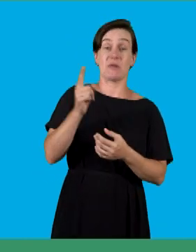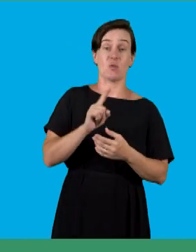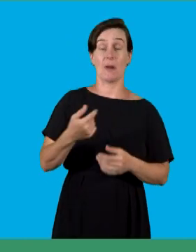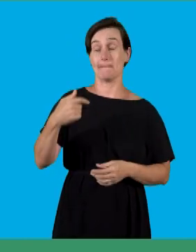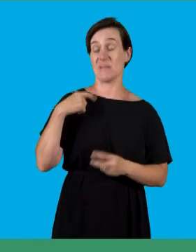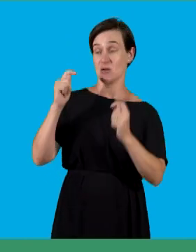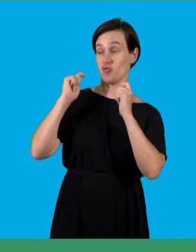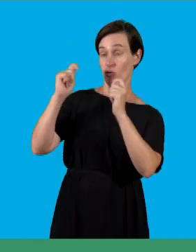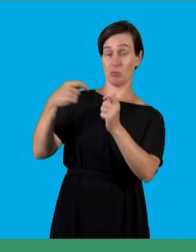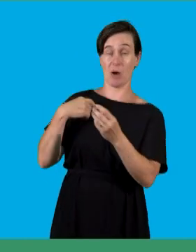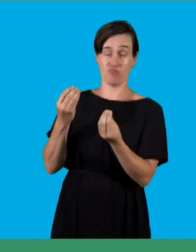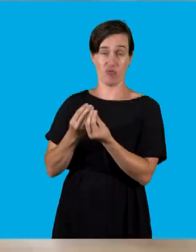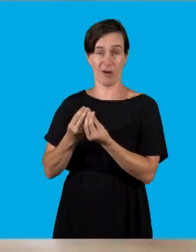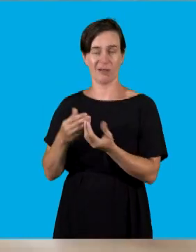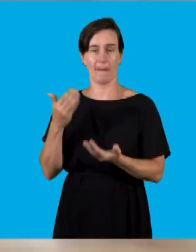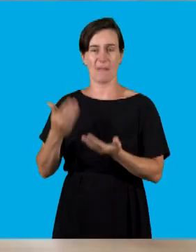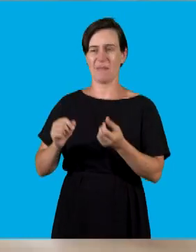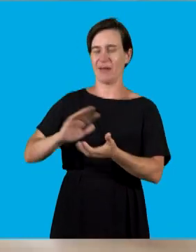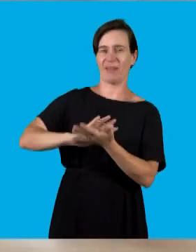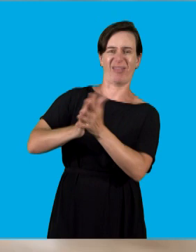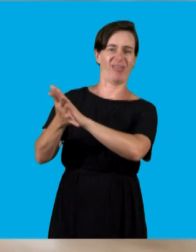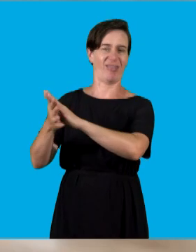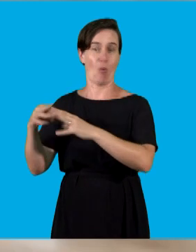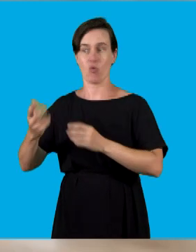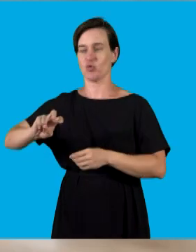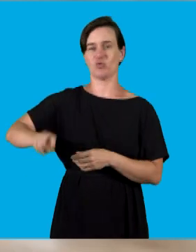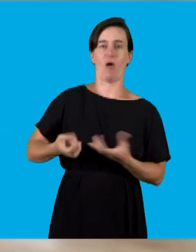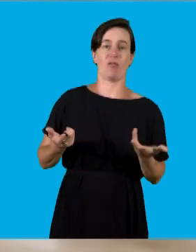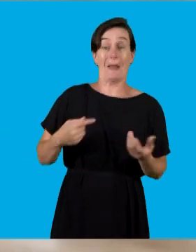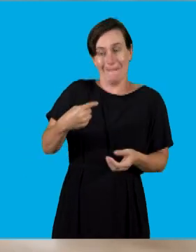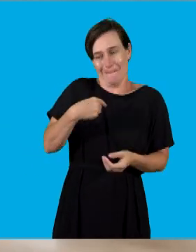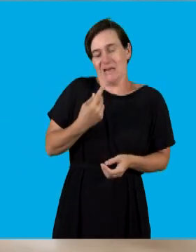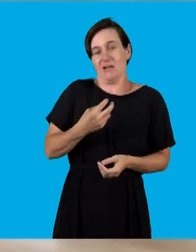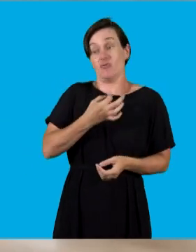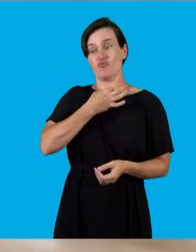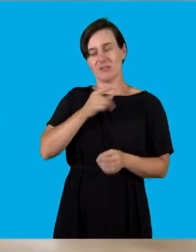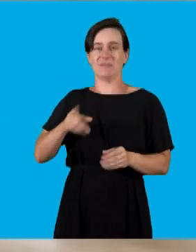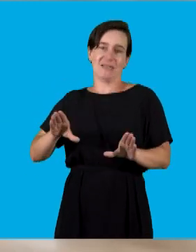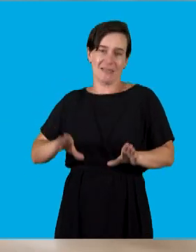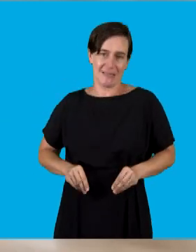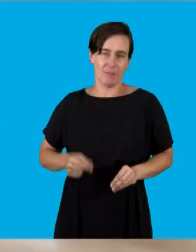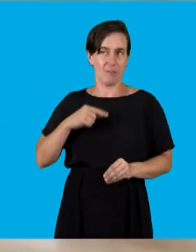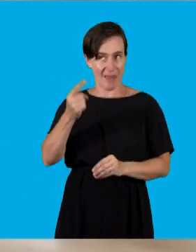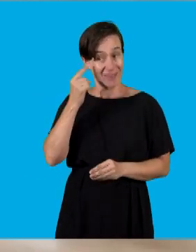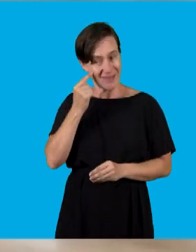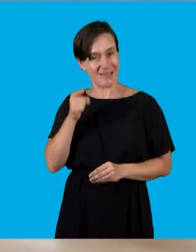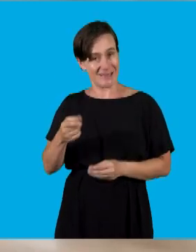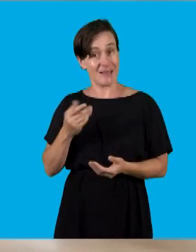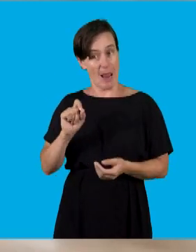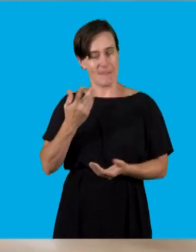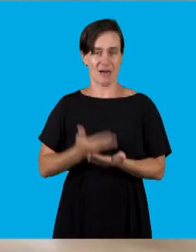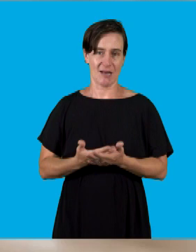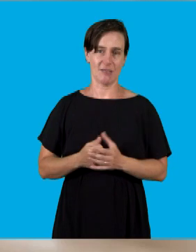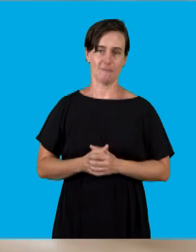as I am transporting my products, they can get damaged or stolen. So I need to put those factors into